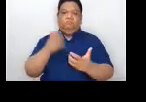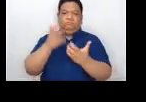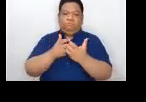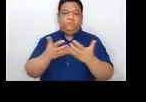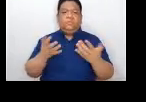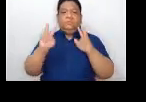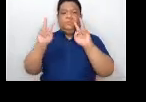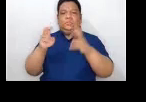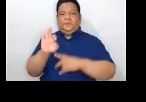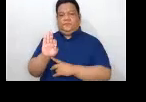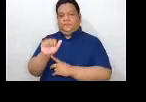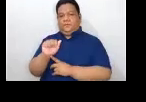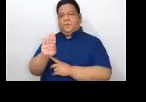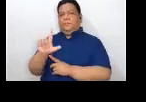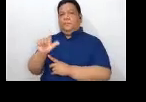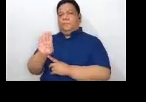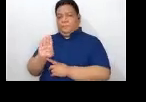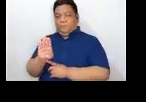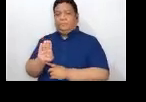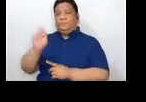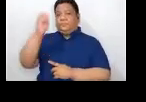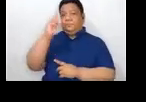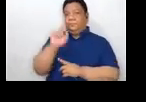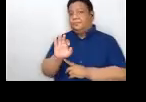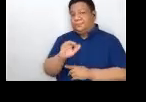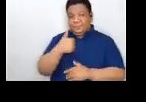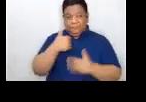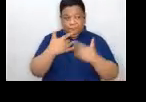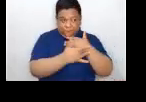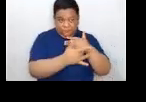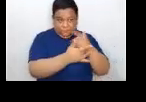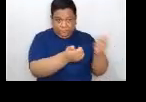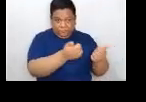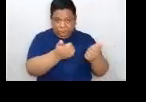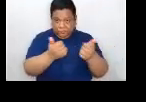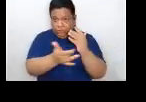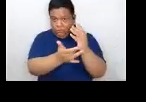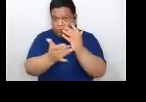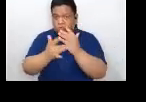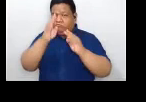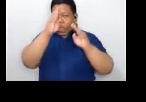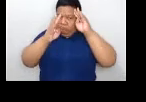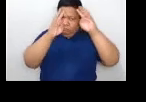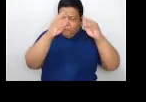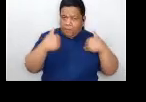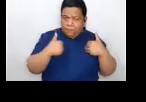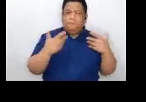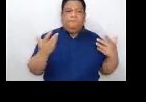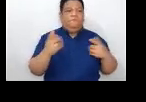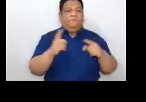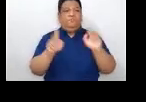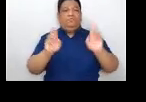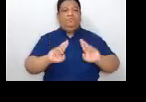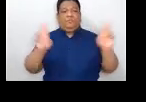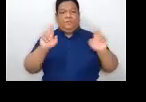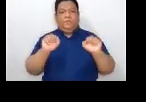Fab Labs and makerspaces. Because you have all this technology, right? We have all this innovation, we have all this readiness to